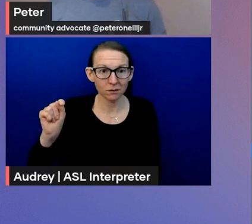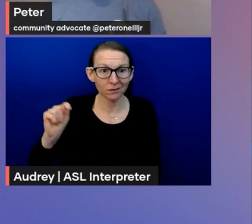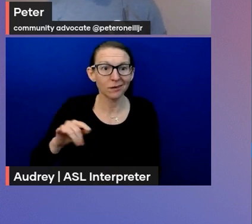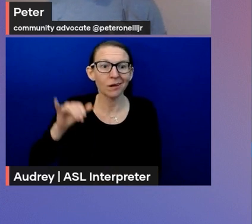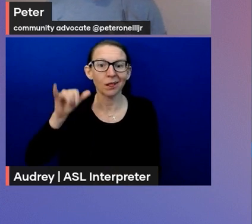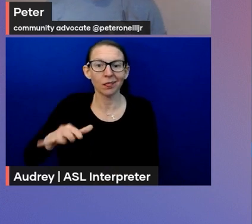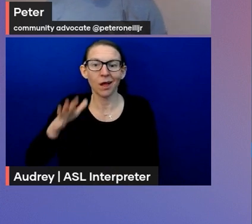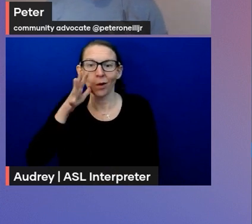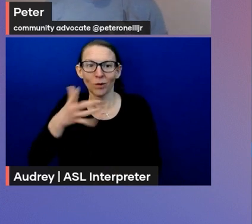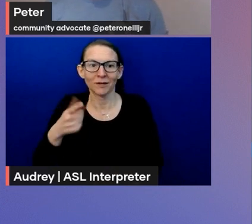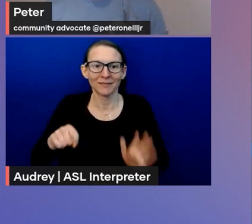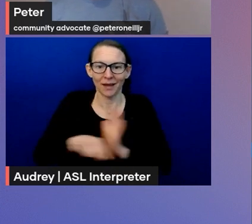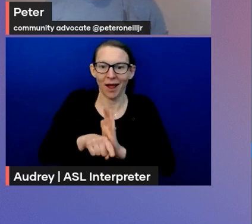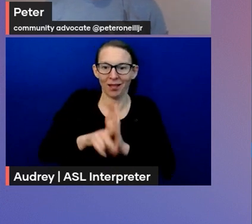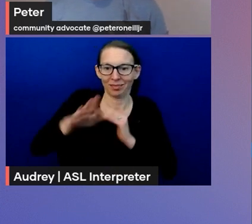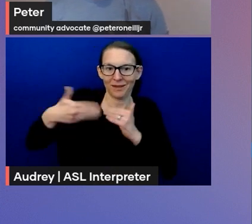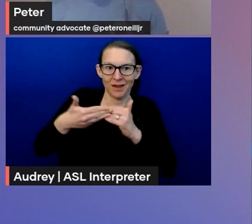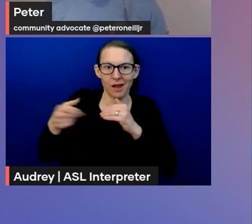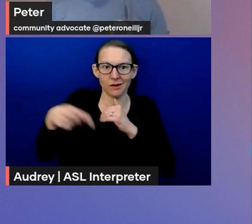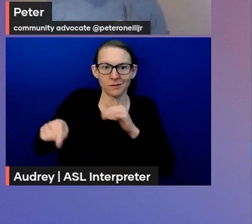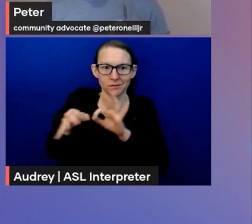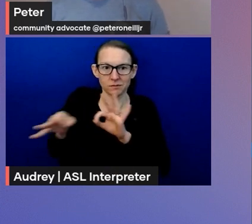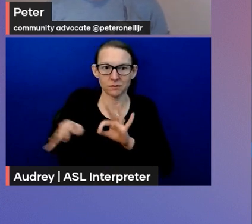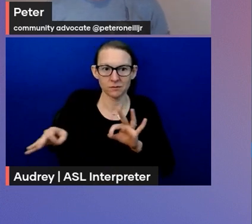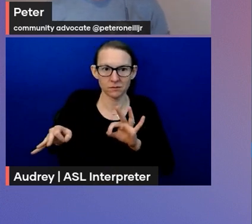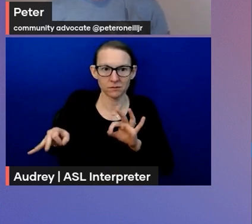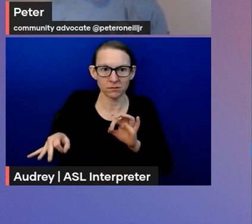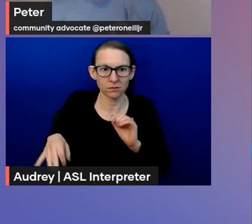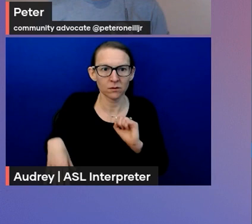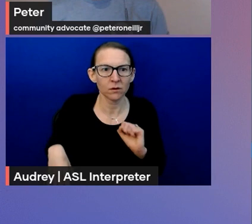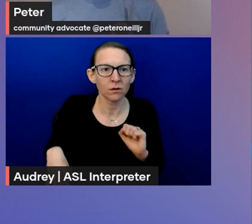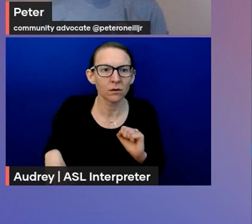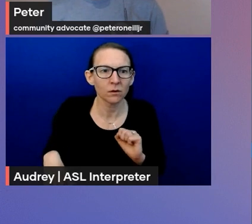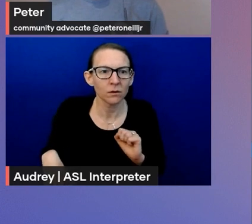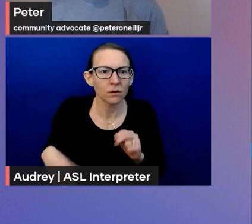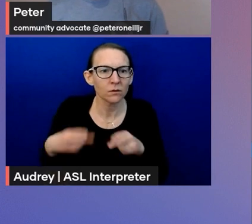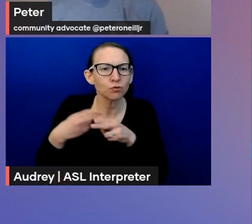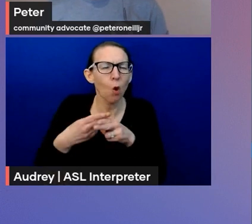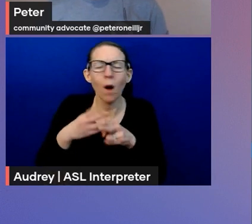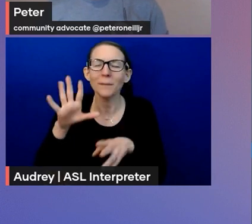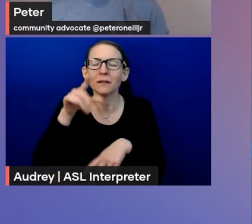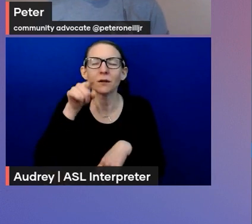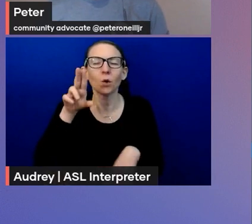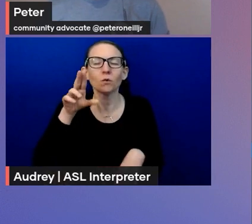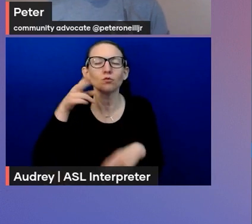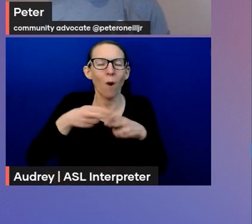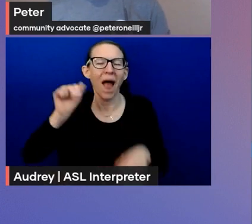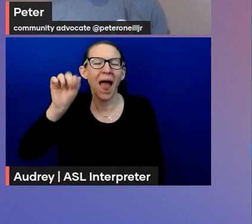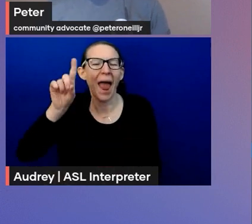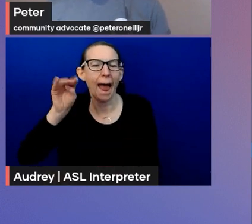the next thing. And so actually, wait, let's call this admins. That's what I meant to call this. So